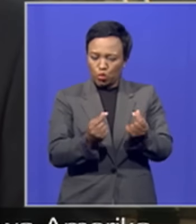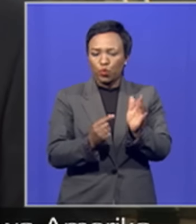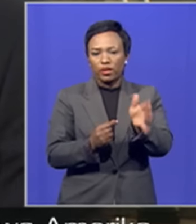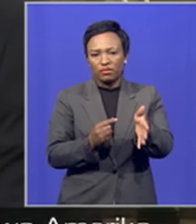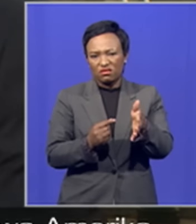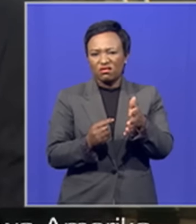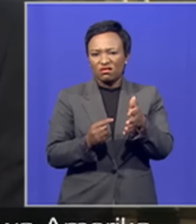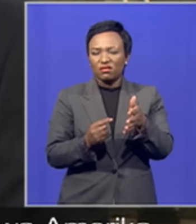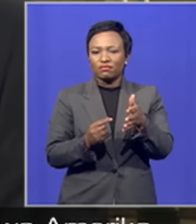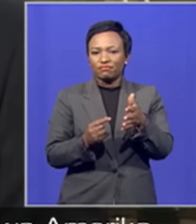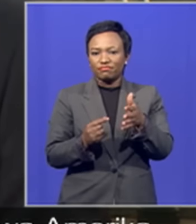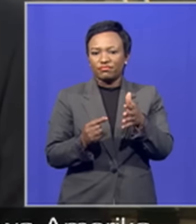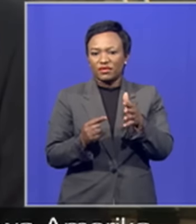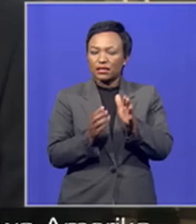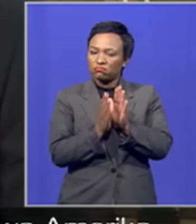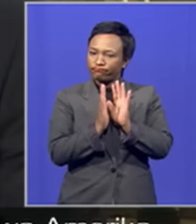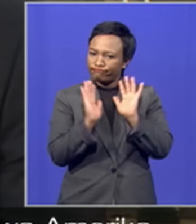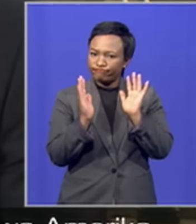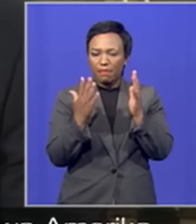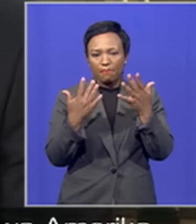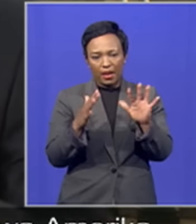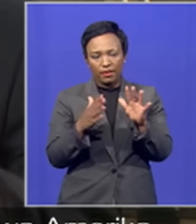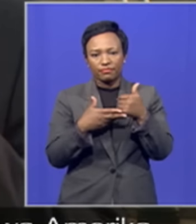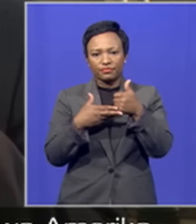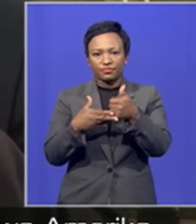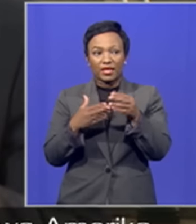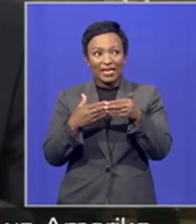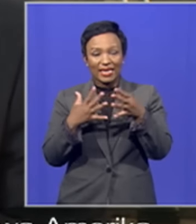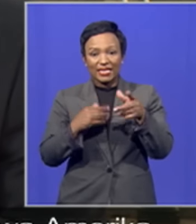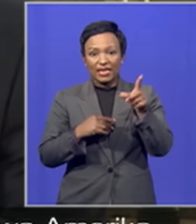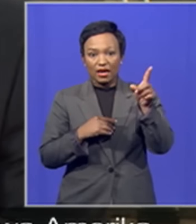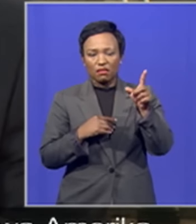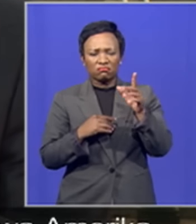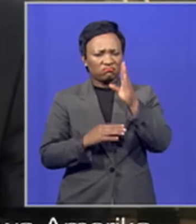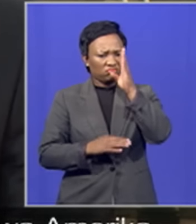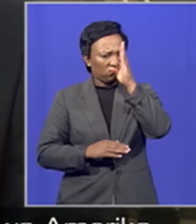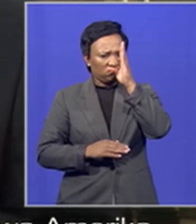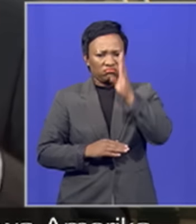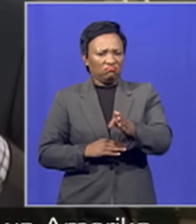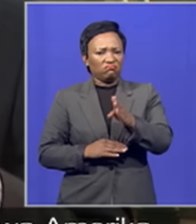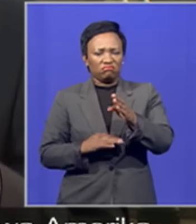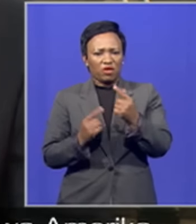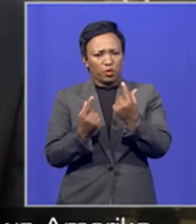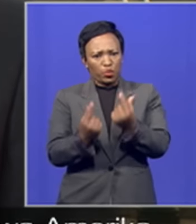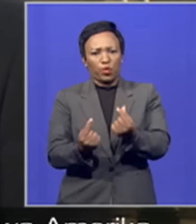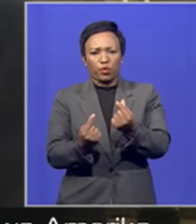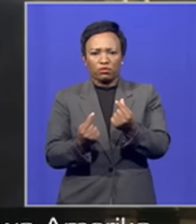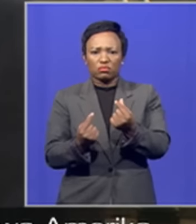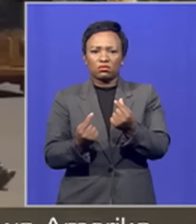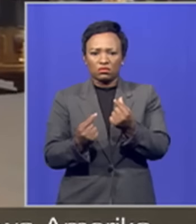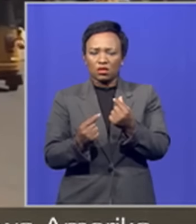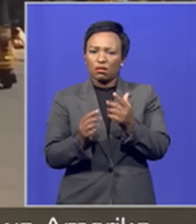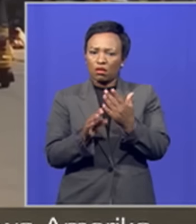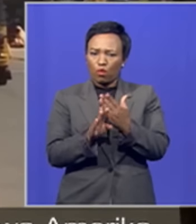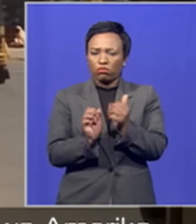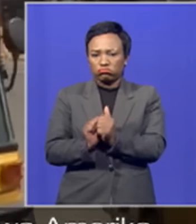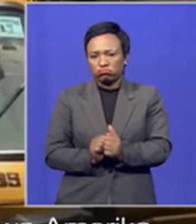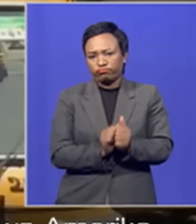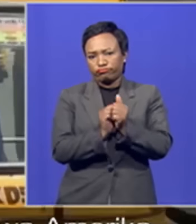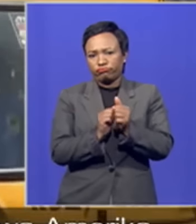willing to fight it, and that's all we ask for. Leaders that can be very straightforward in that regard and willing to collaborate with you in that